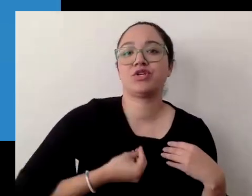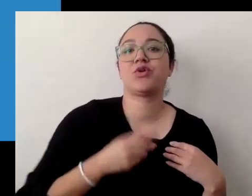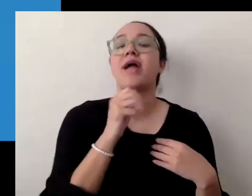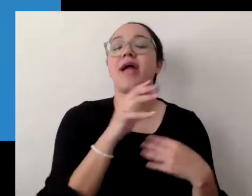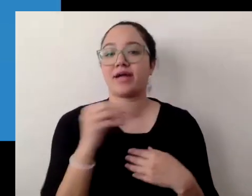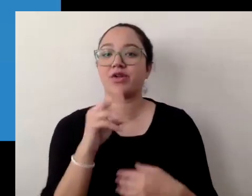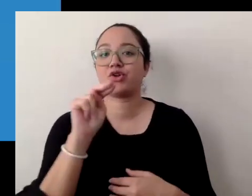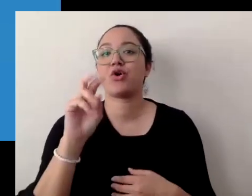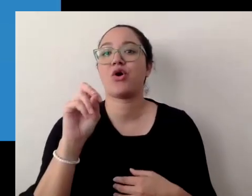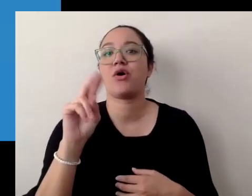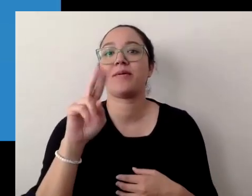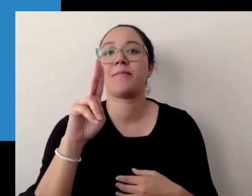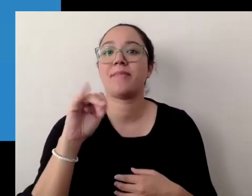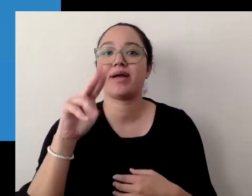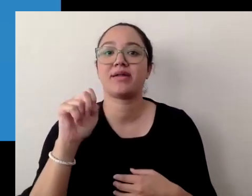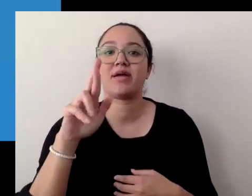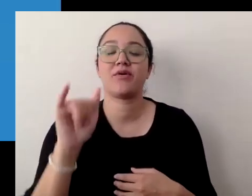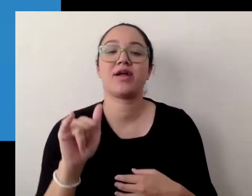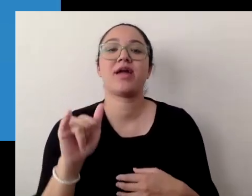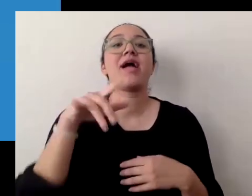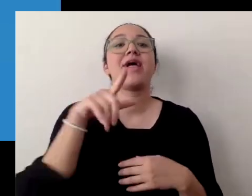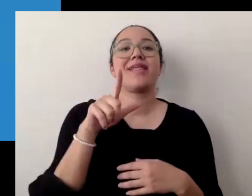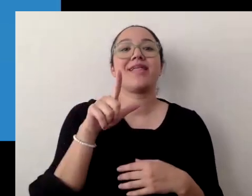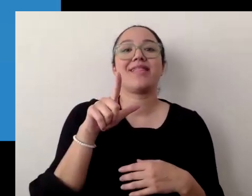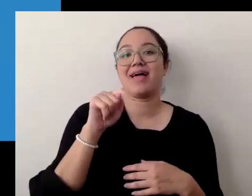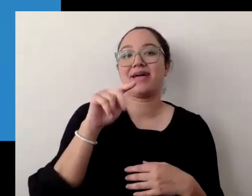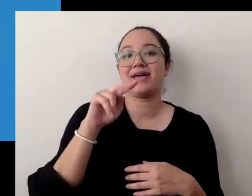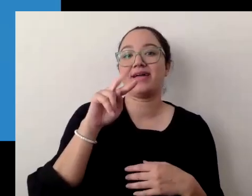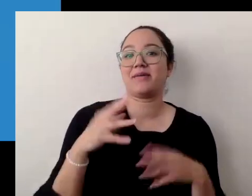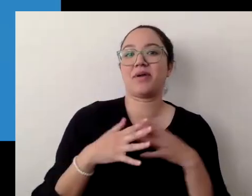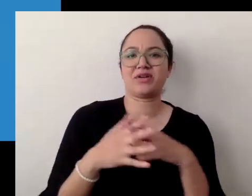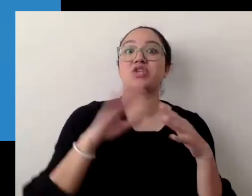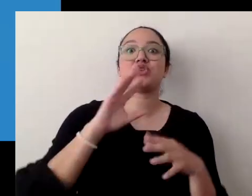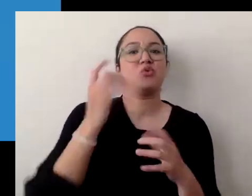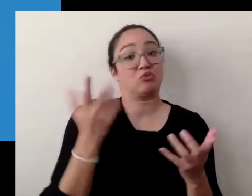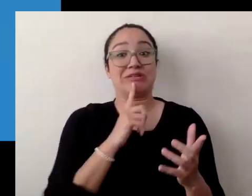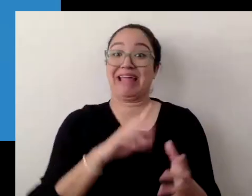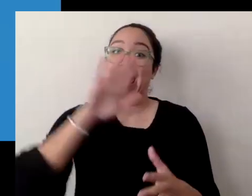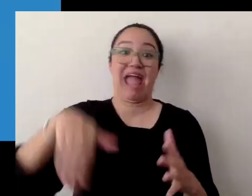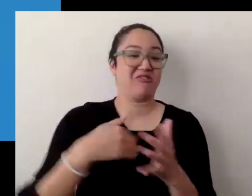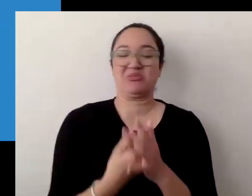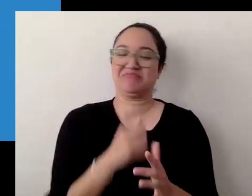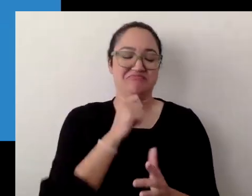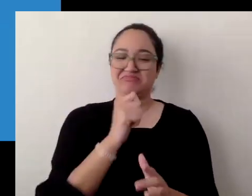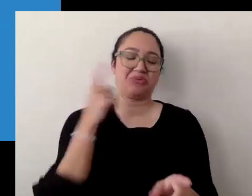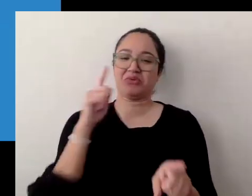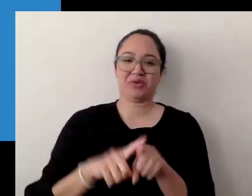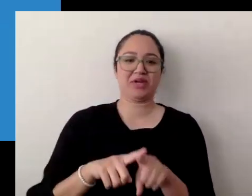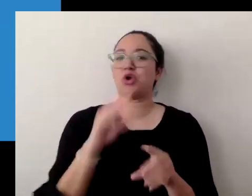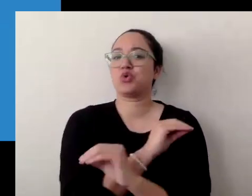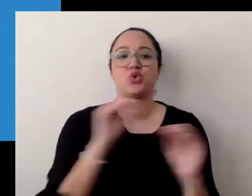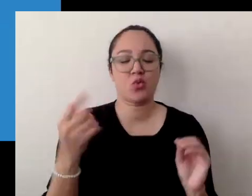Americans. And basically here, everybody disagrees with this statement. So nobody thought that these